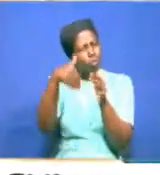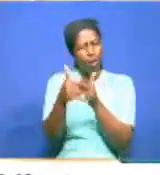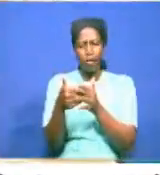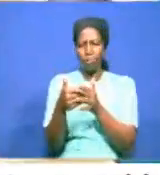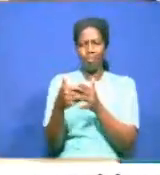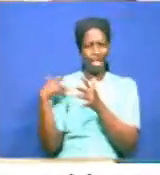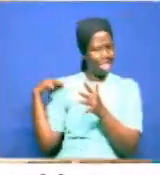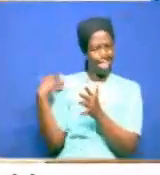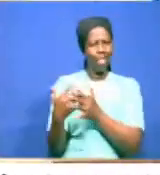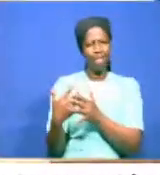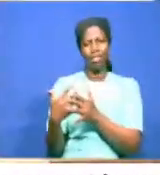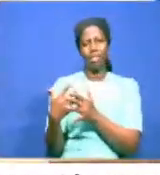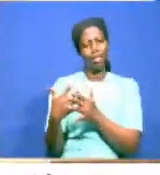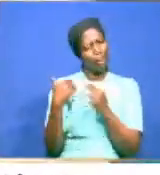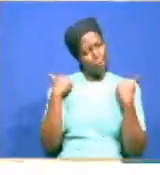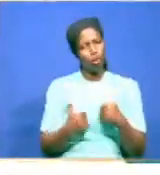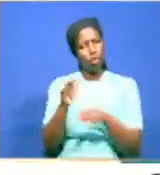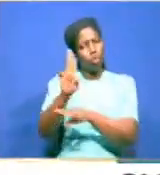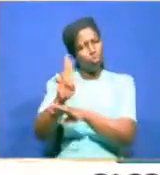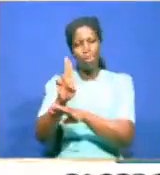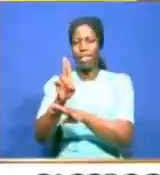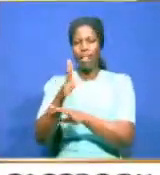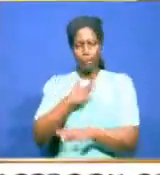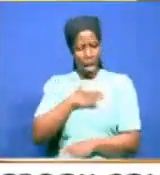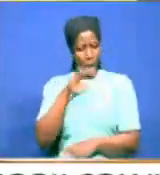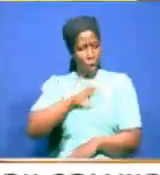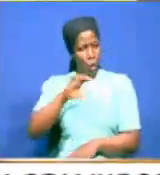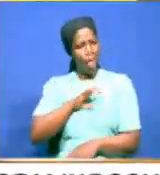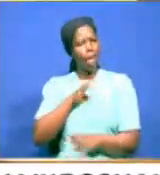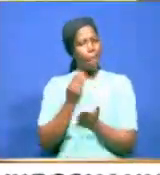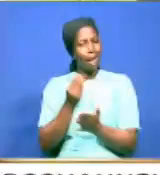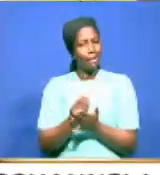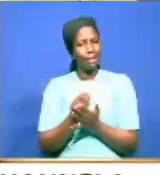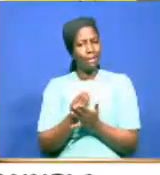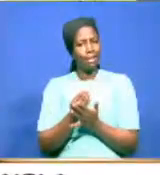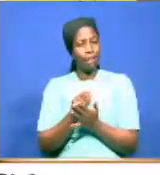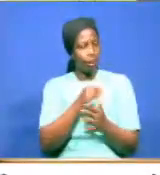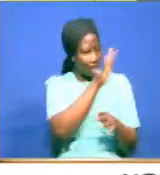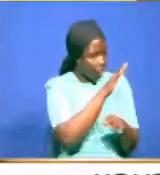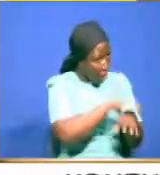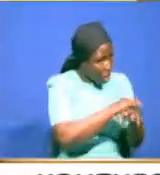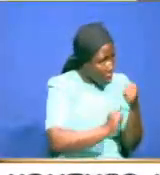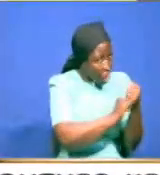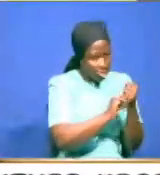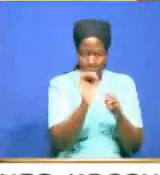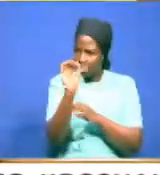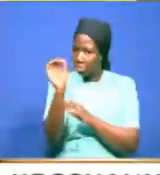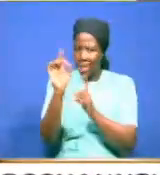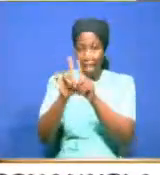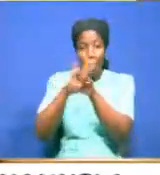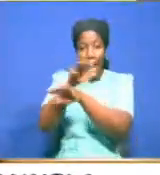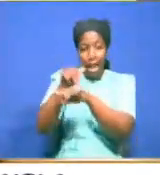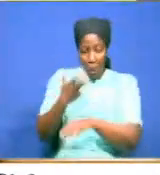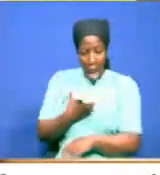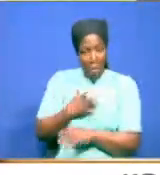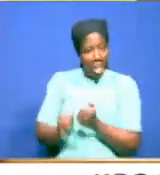using my own resources. You've never gotten any support? No, no. Even the National Council, Gabo knows this. Gabo is aware, the